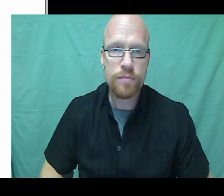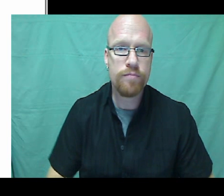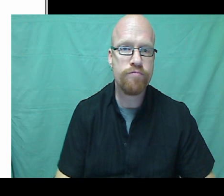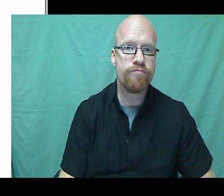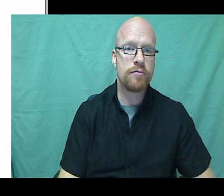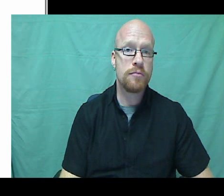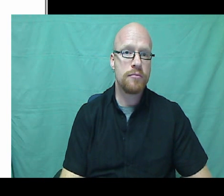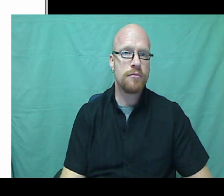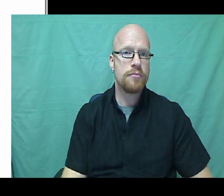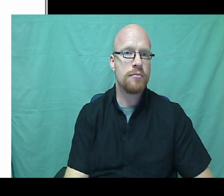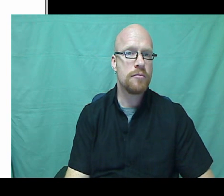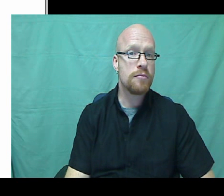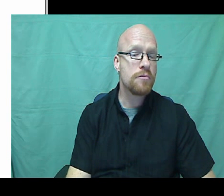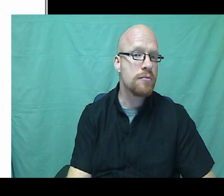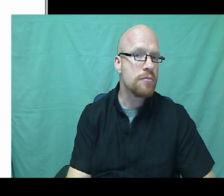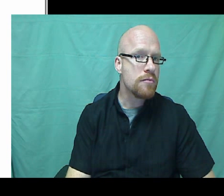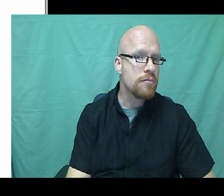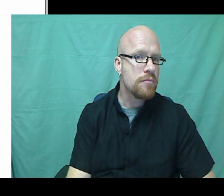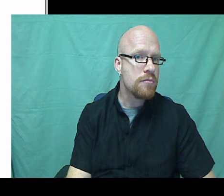see.